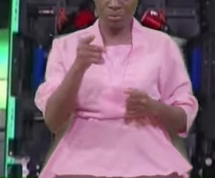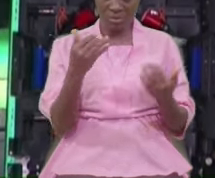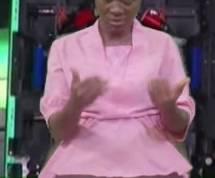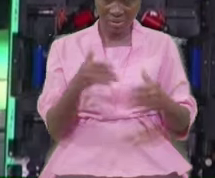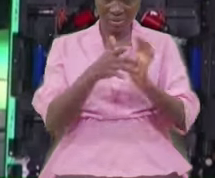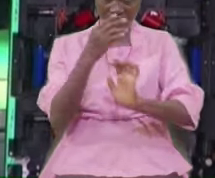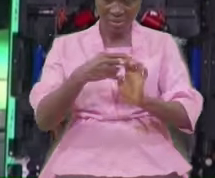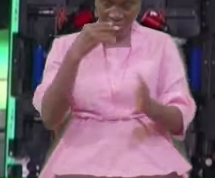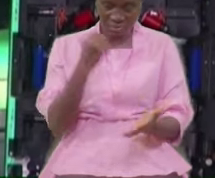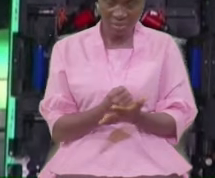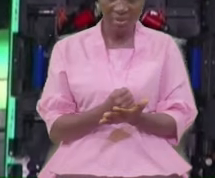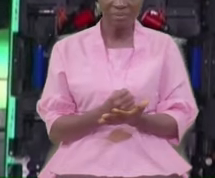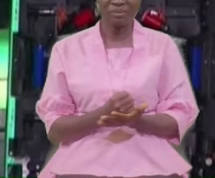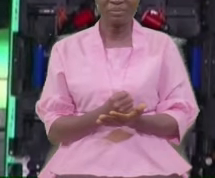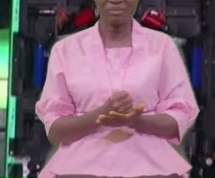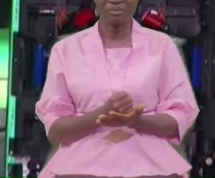internal